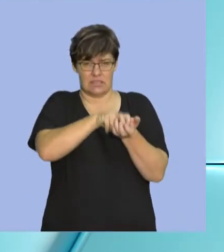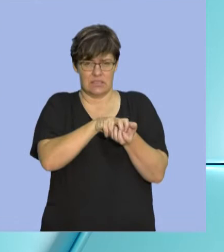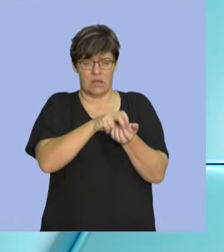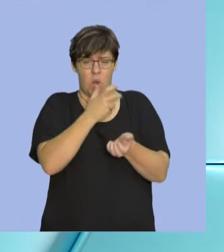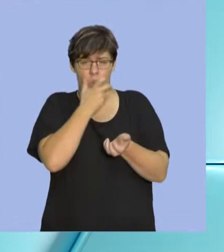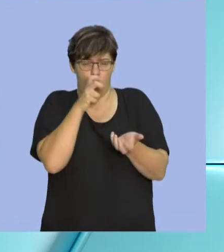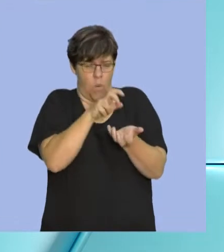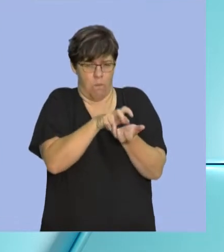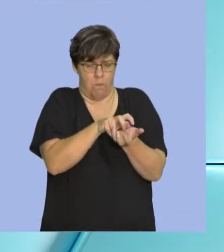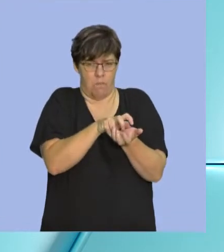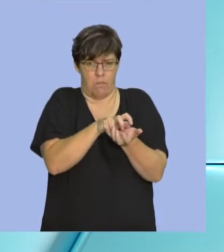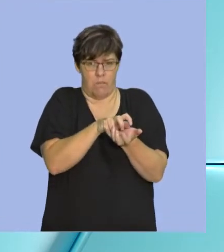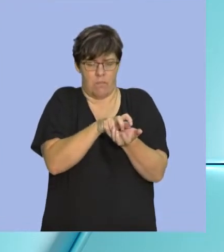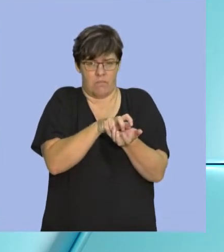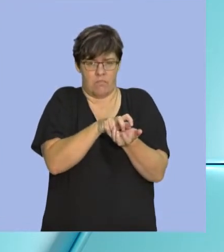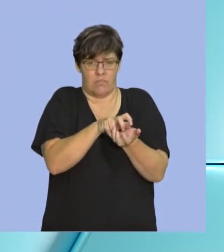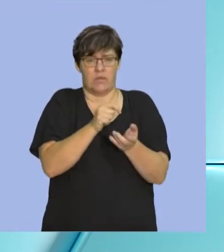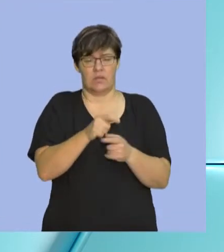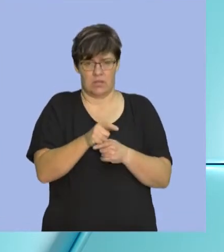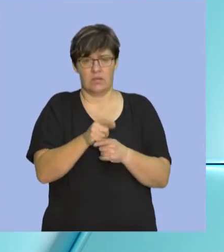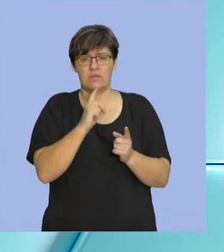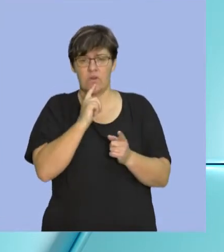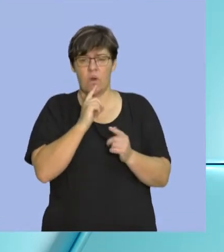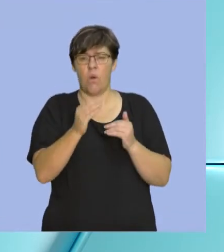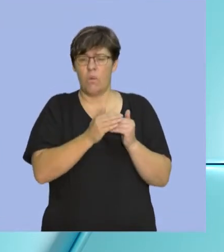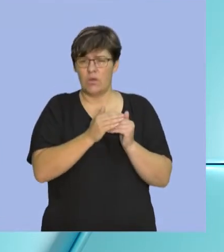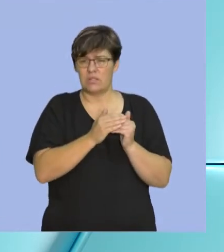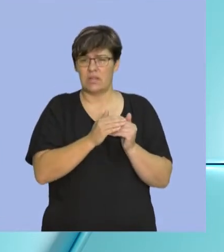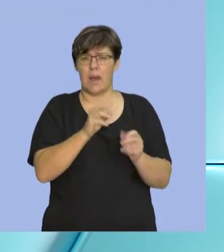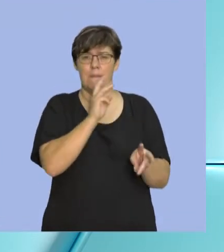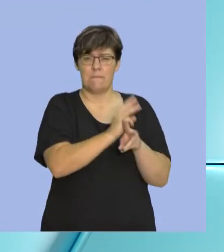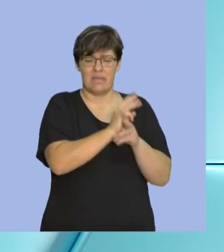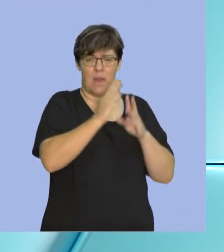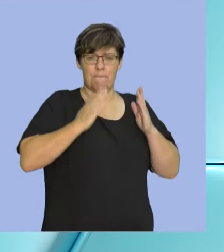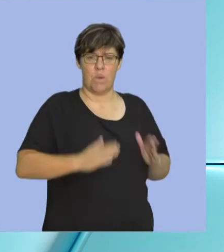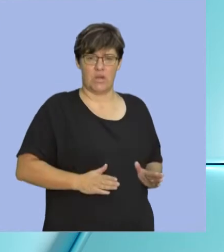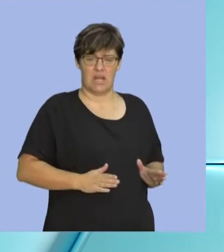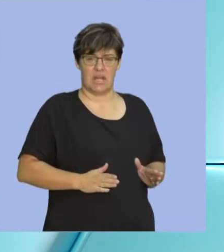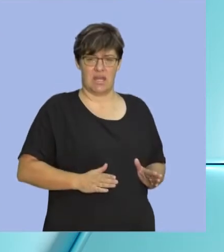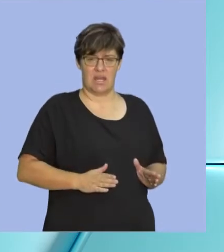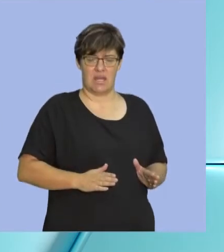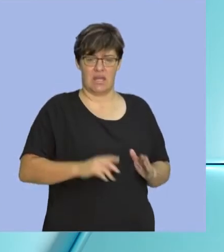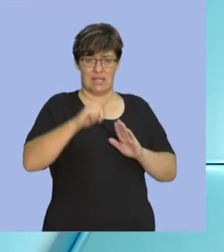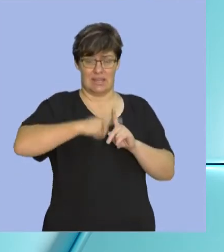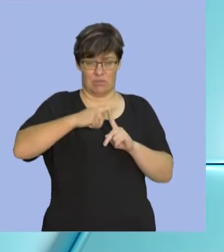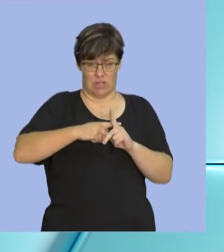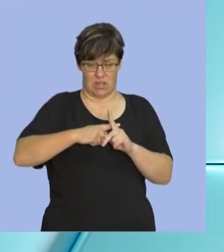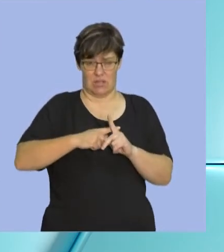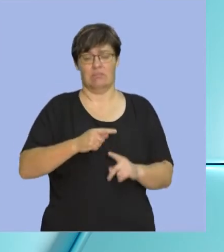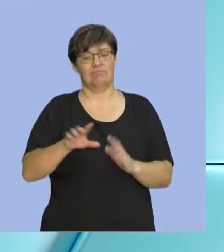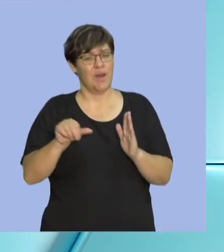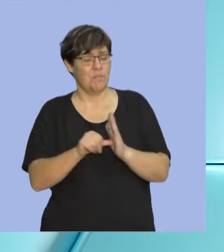a specific temperature which is very close to the mother's body core temperature. And that's again